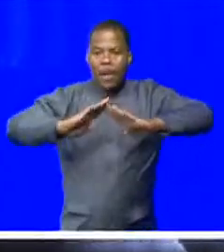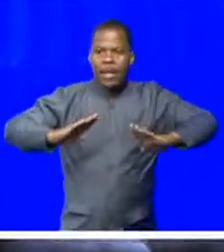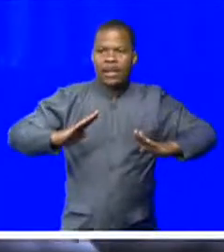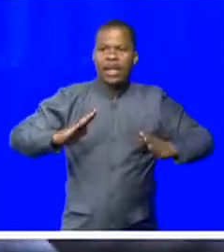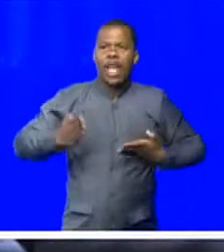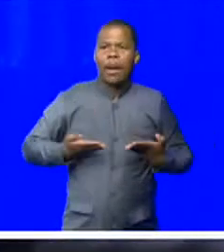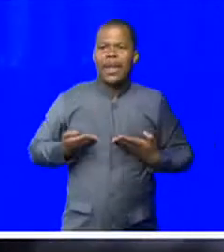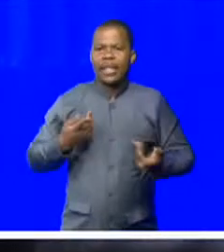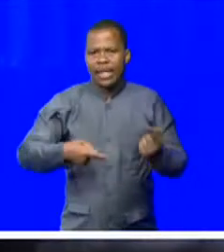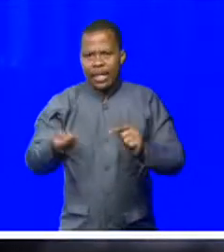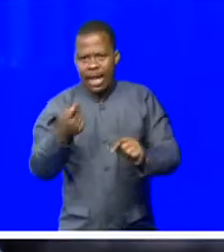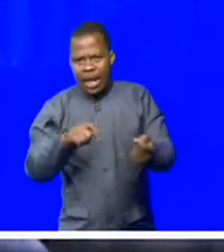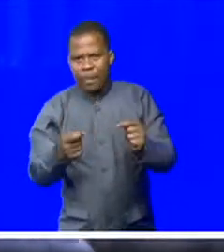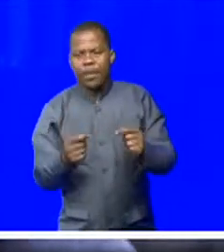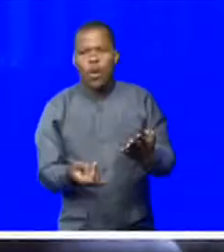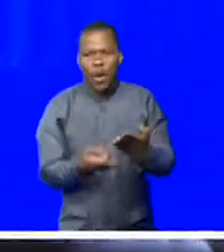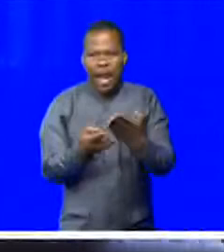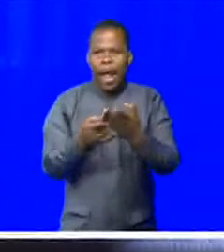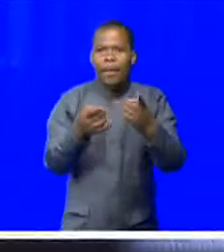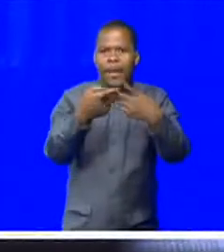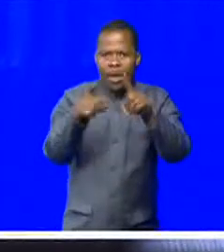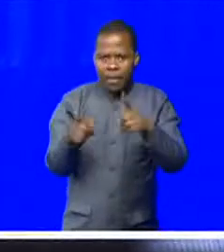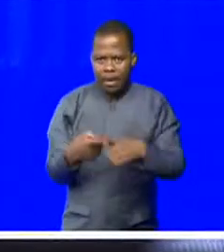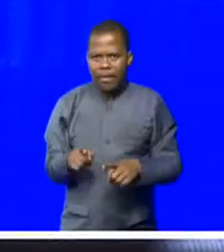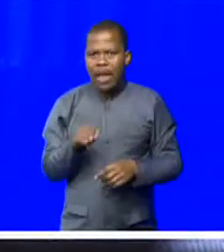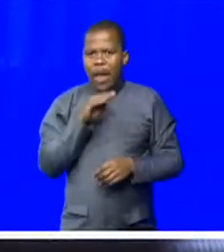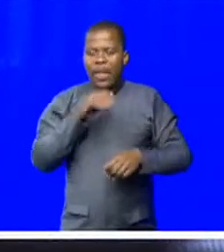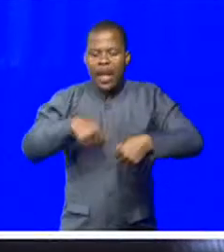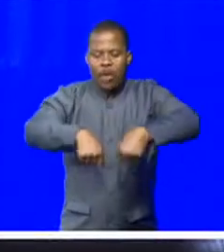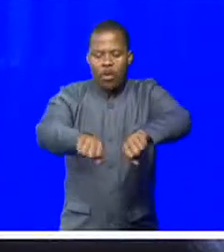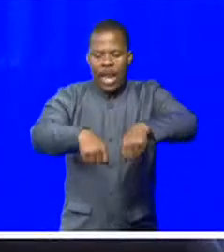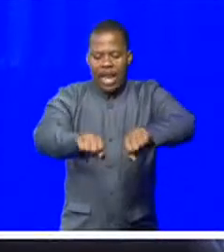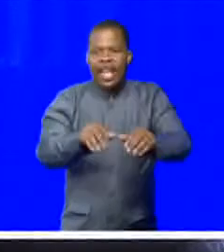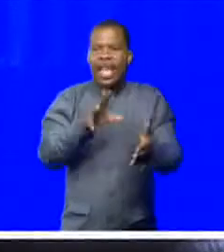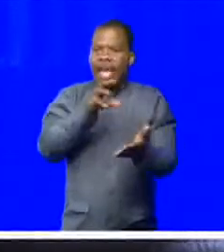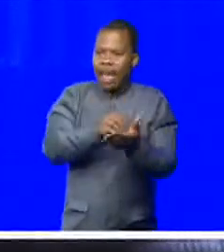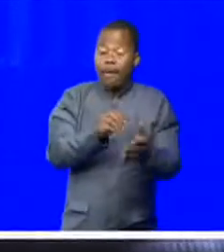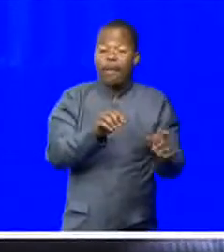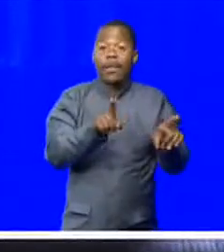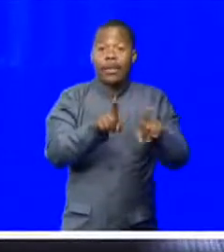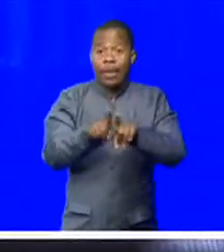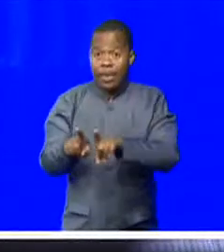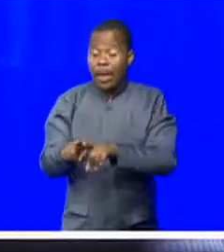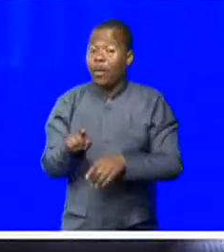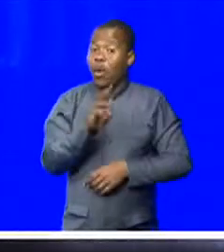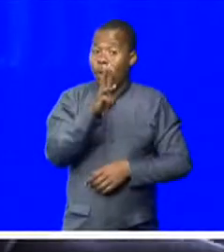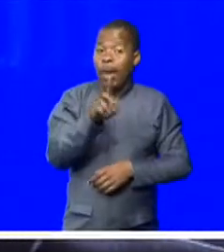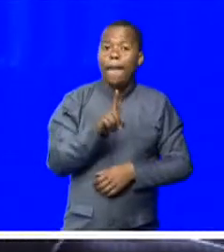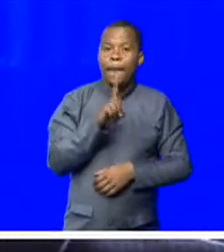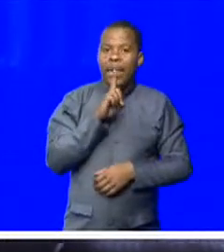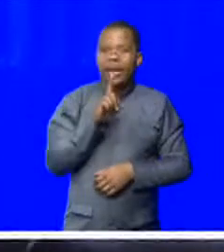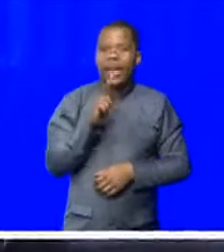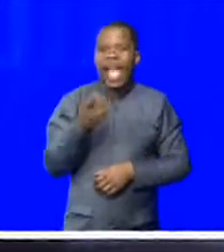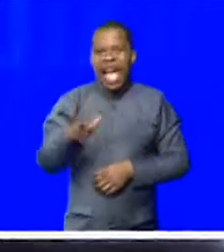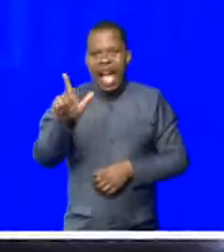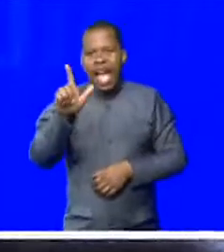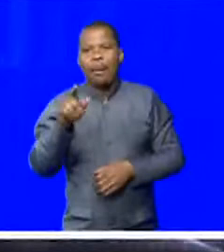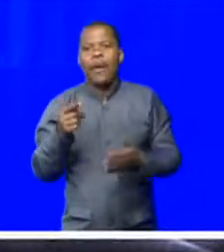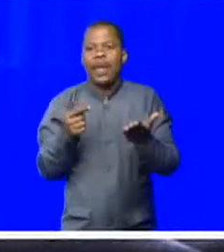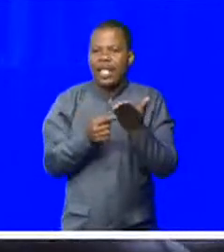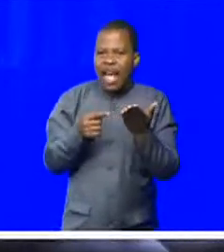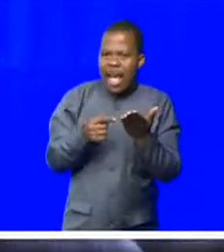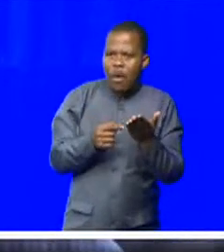Lama services leswa offerisha usifuna ukuthi abuye la enkundleni ungadinga ukuthi ugibele ibhasi uye edolobheni